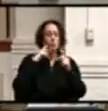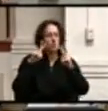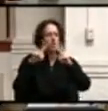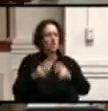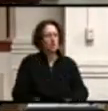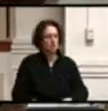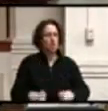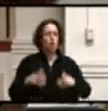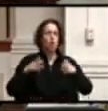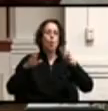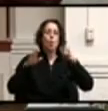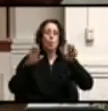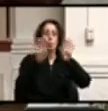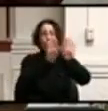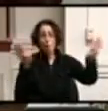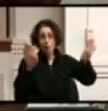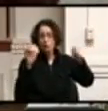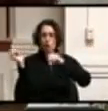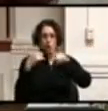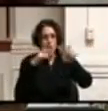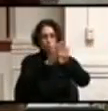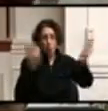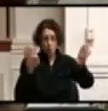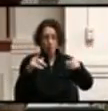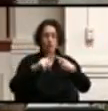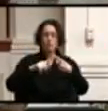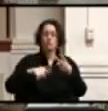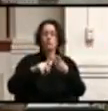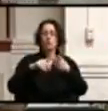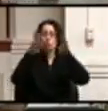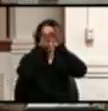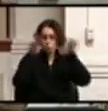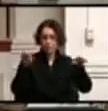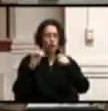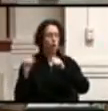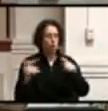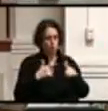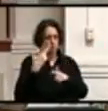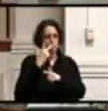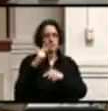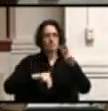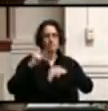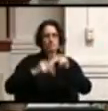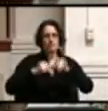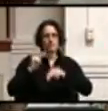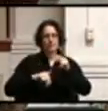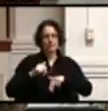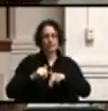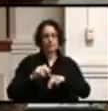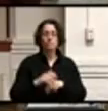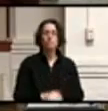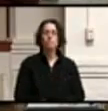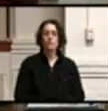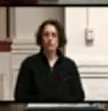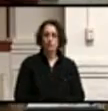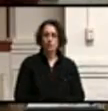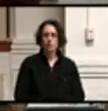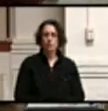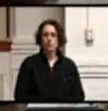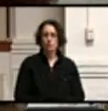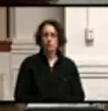three facilities. From a mechanical perspective, each of the buildings will use energy recovery, which